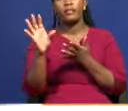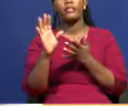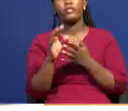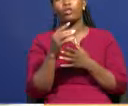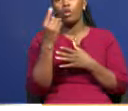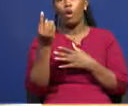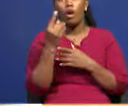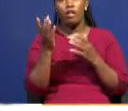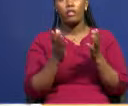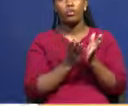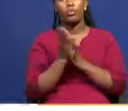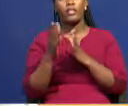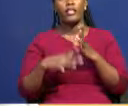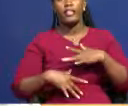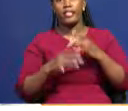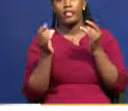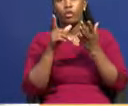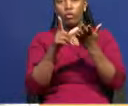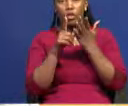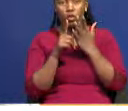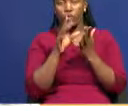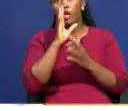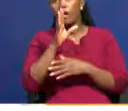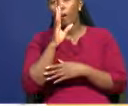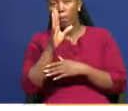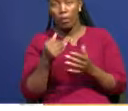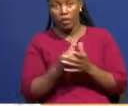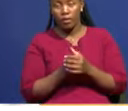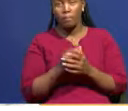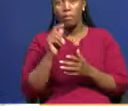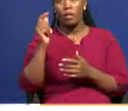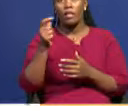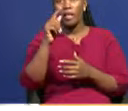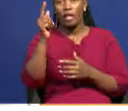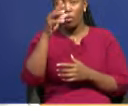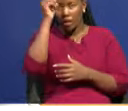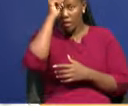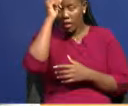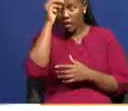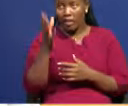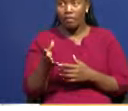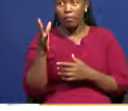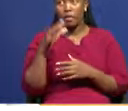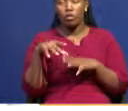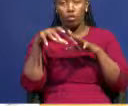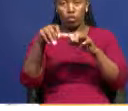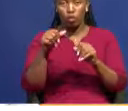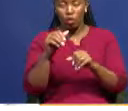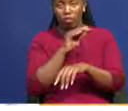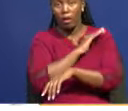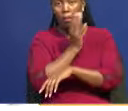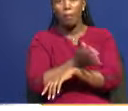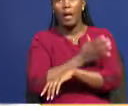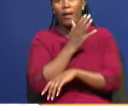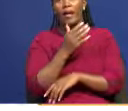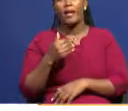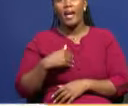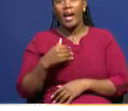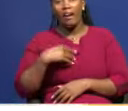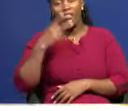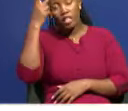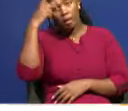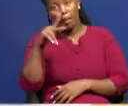that we are borrowing. Mm-hmm. You know very well the Kenya Kwanza government came into power with a policy mm-hmm. or a